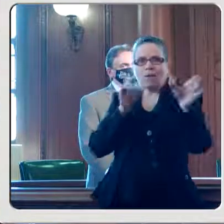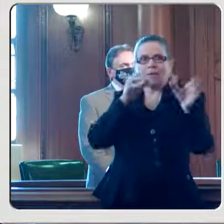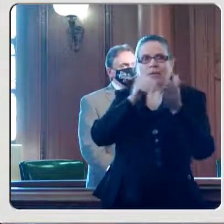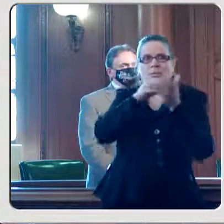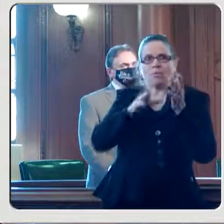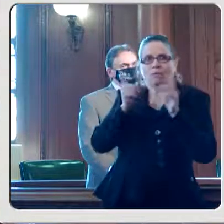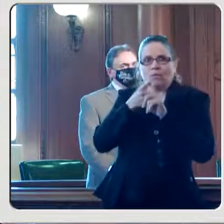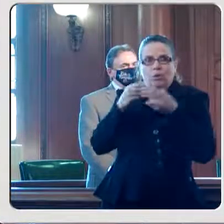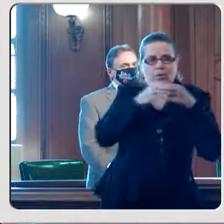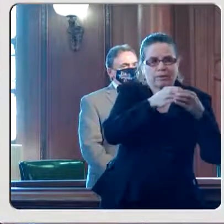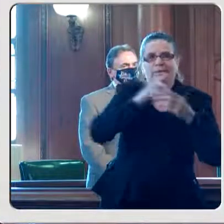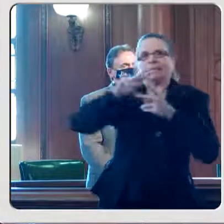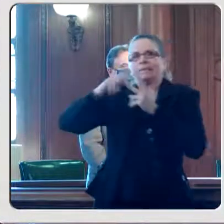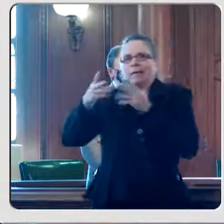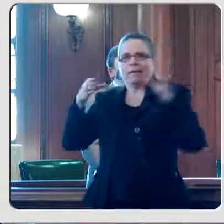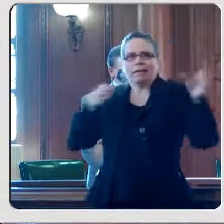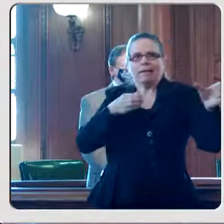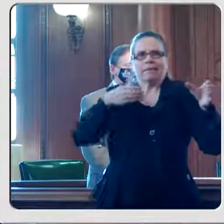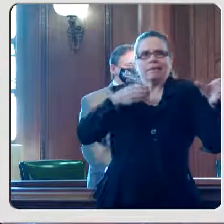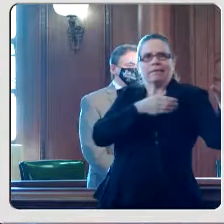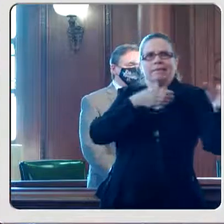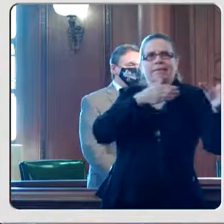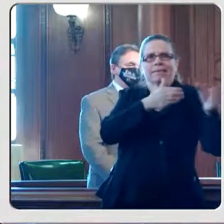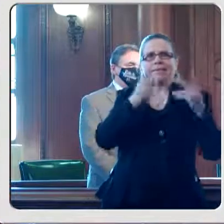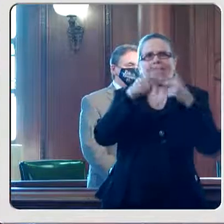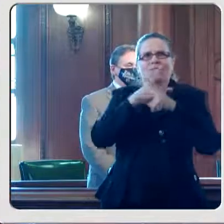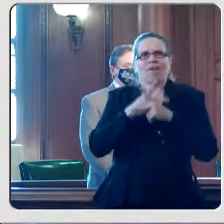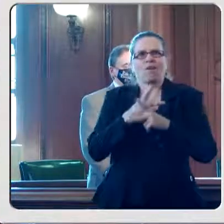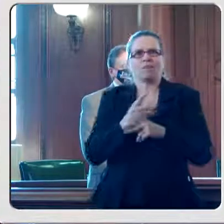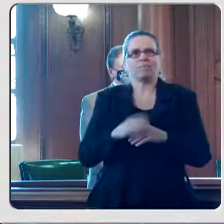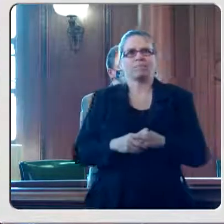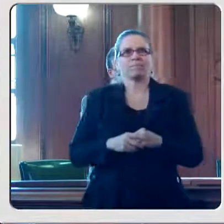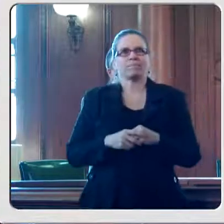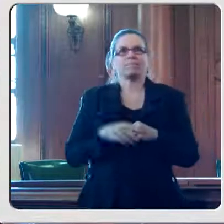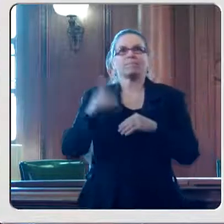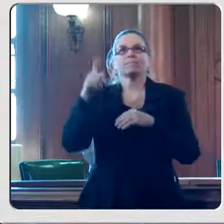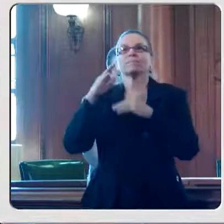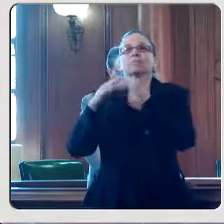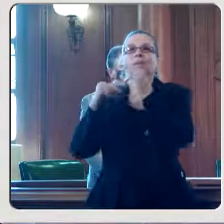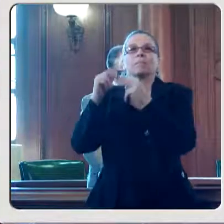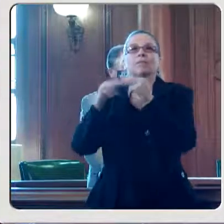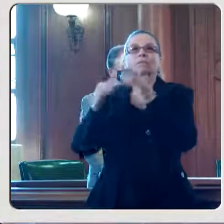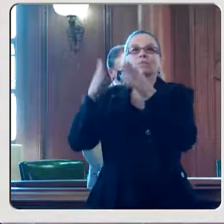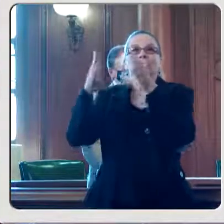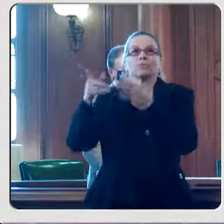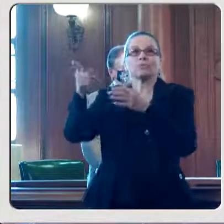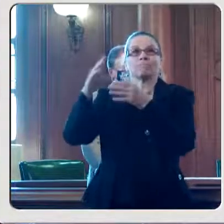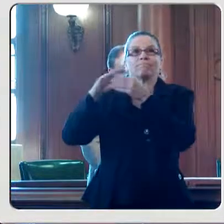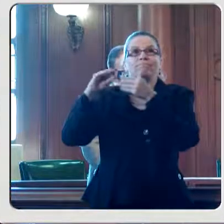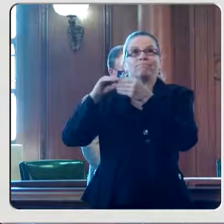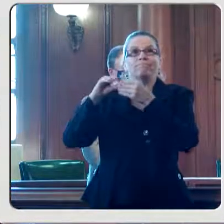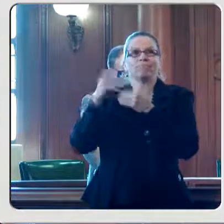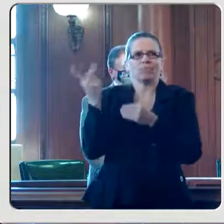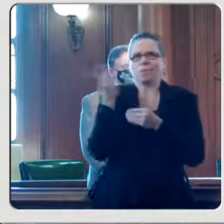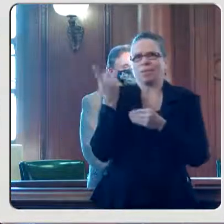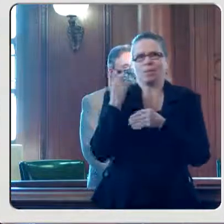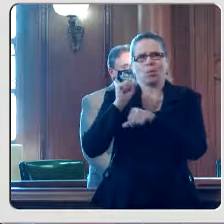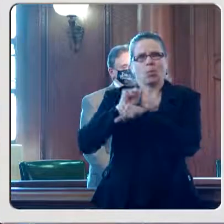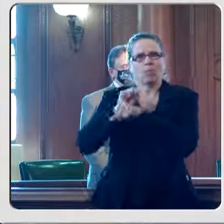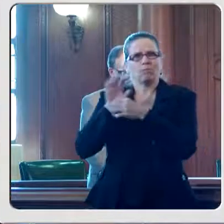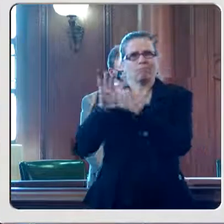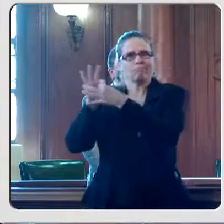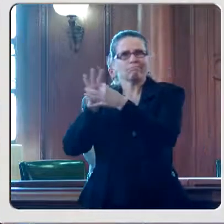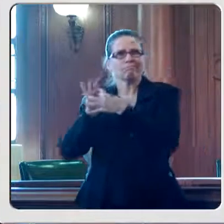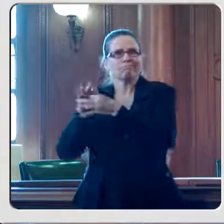very closely with Pat Sullivan at Facilities and the mayor. And the mayor has put up $1.4